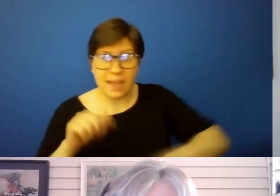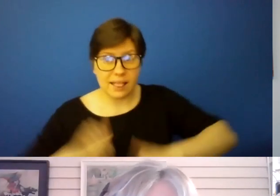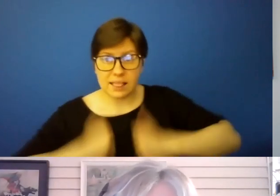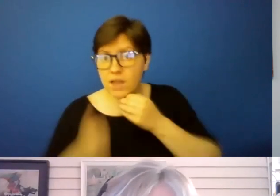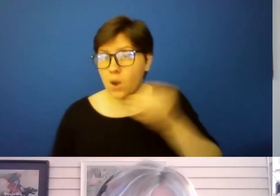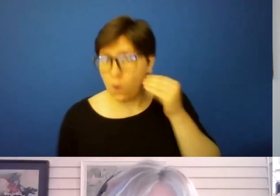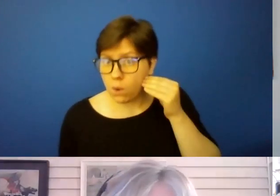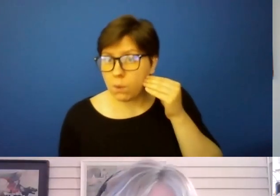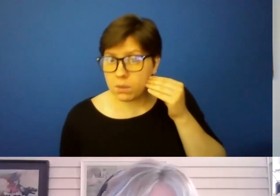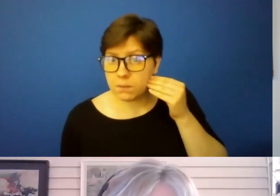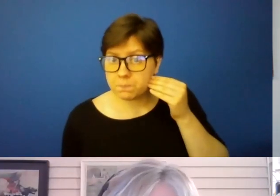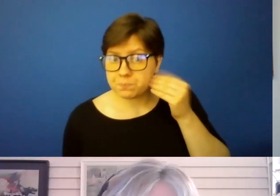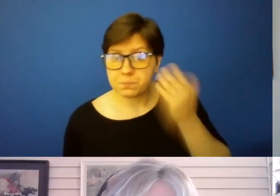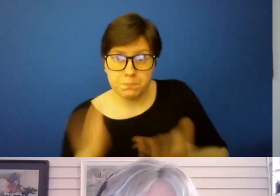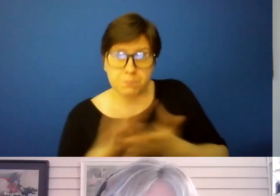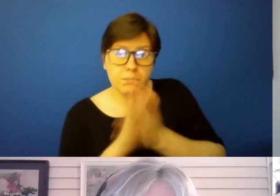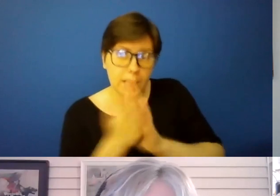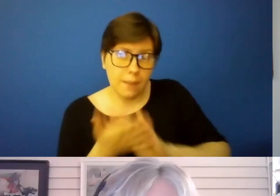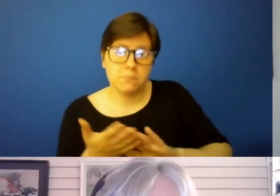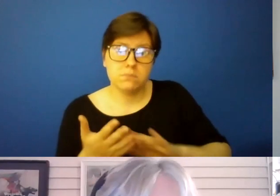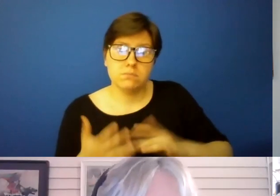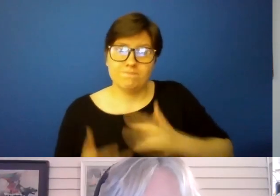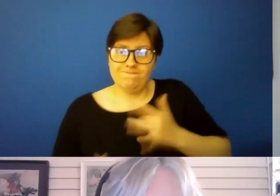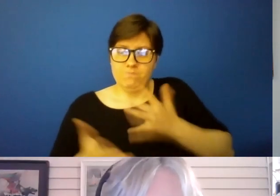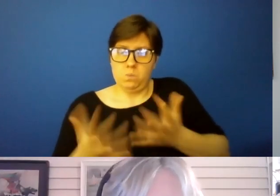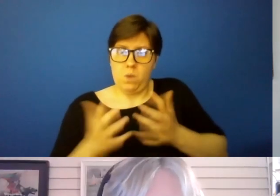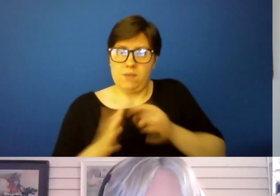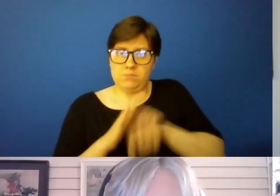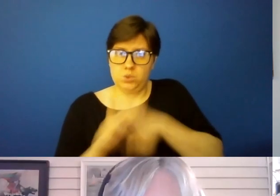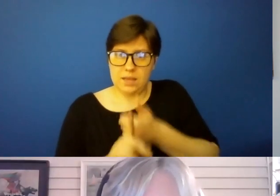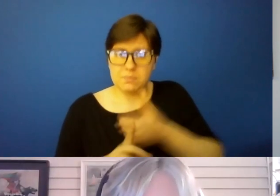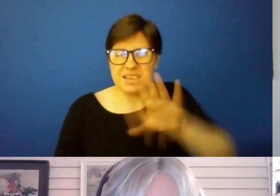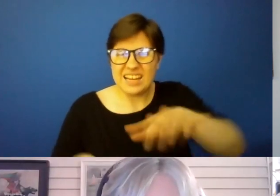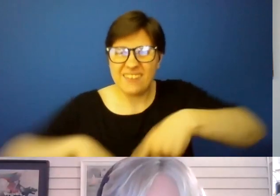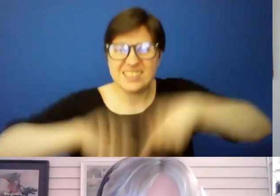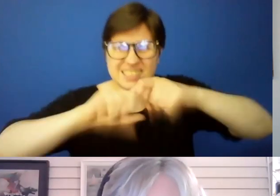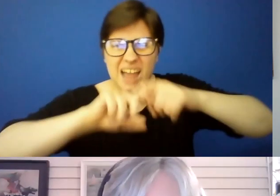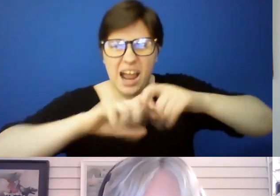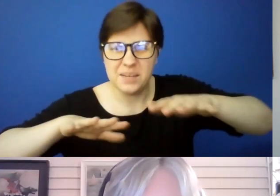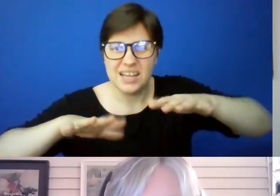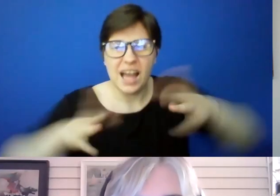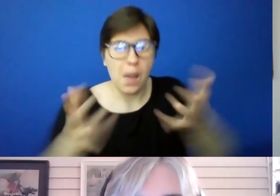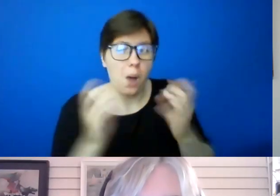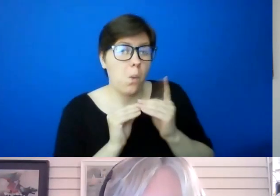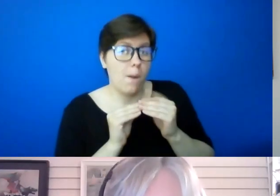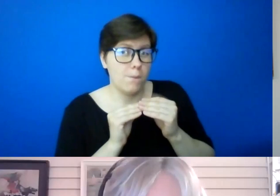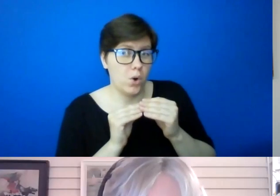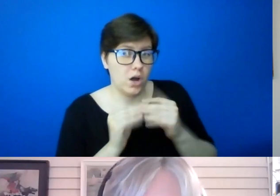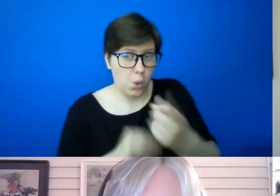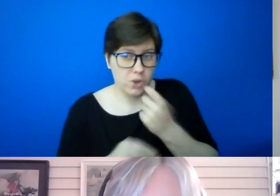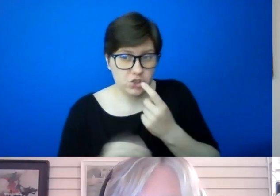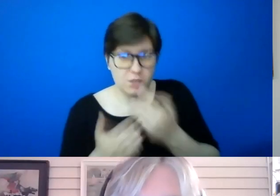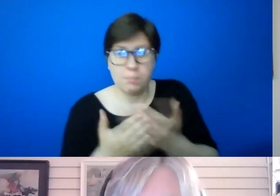and they may become suicidal. Okay, I'm gonna stop because I want to get at least one more of these audience questions in before we move to your